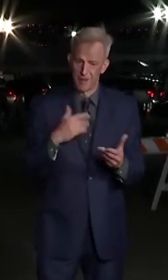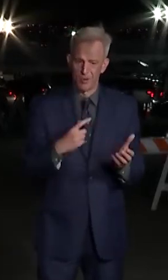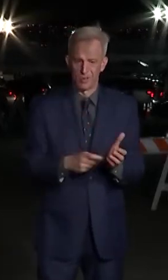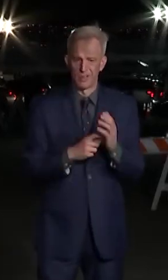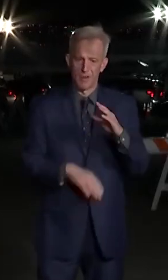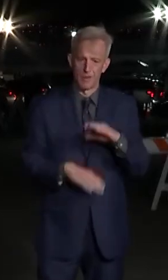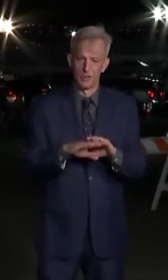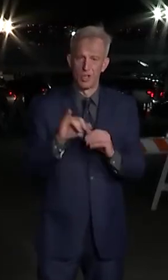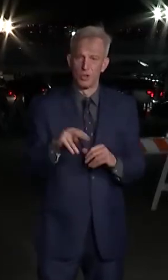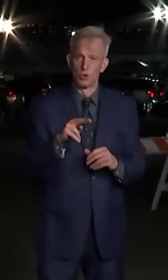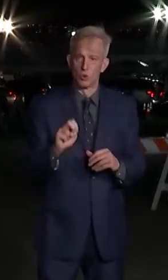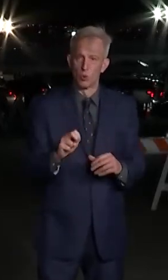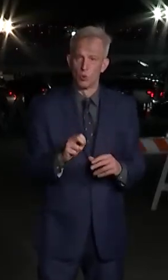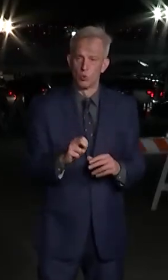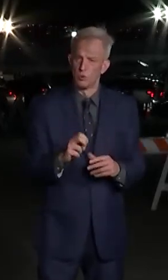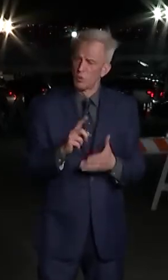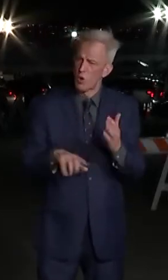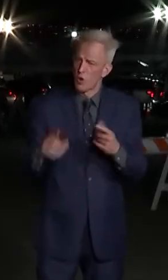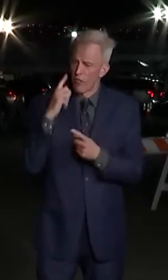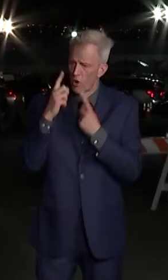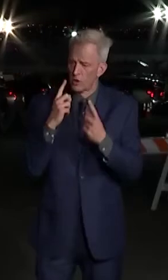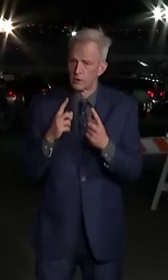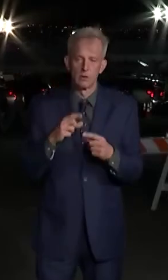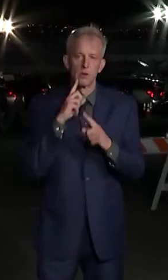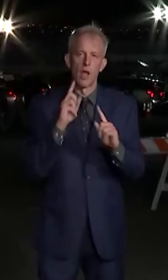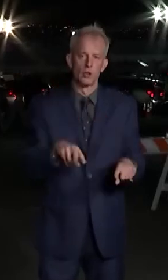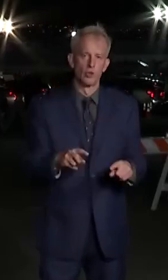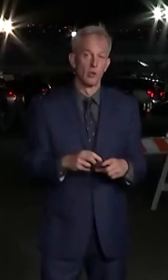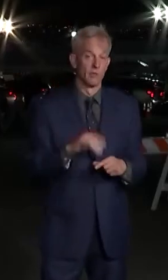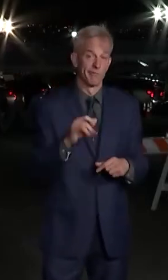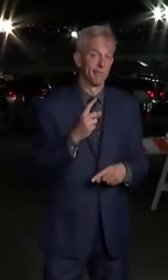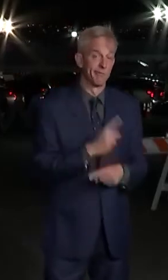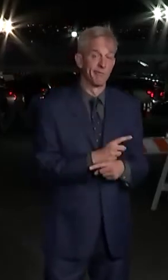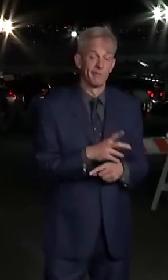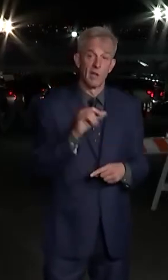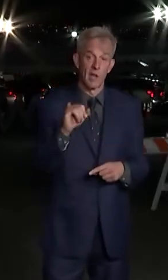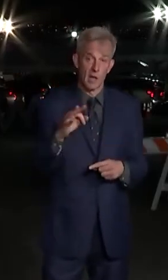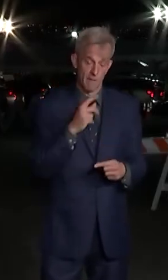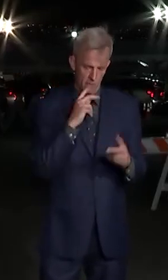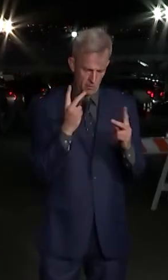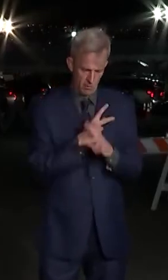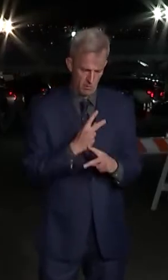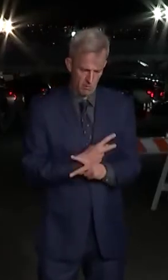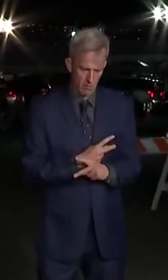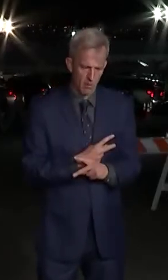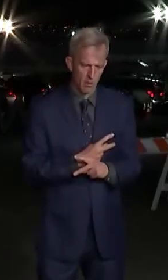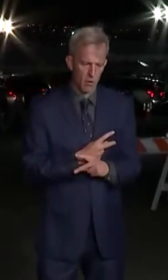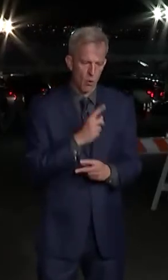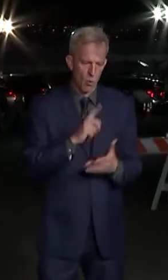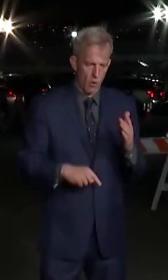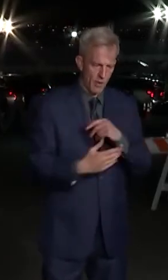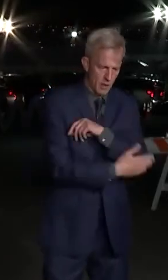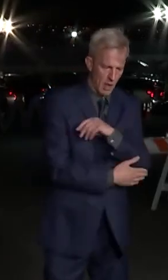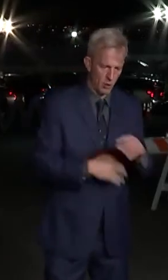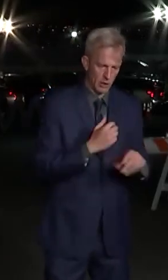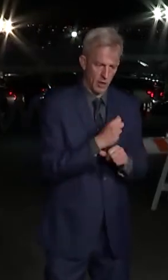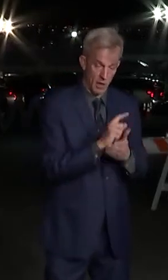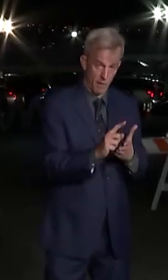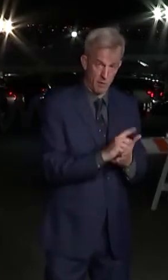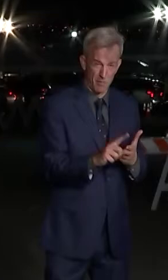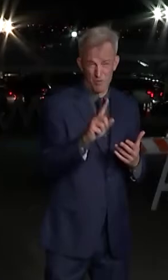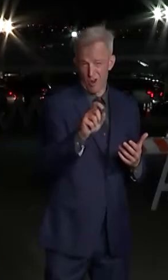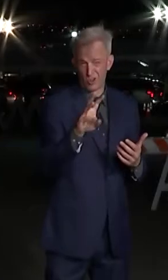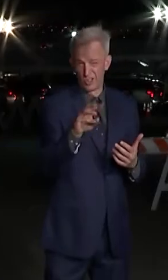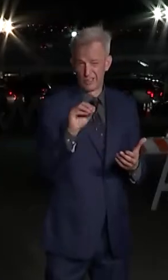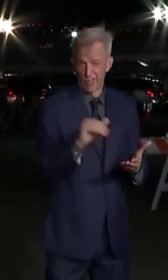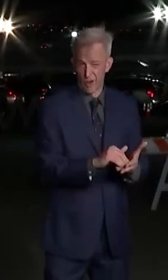take? That's a correct calculation. And people, like I said, I'm going to say it straight. If you take the calculation of what the county is getting each week, about